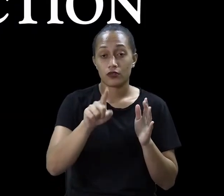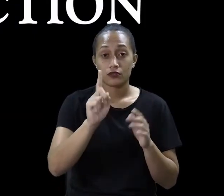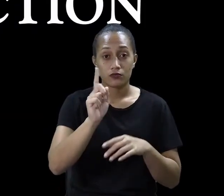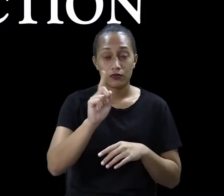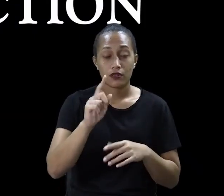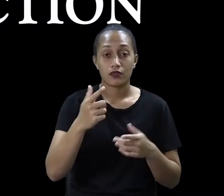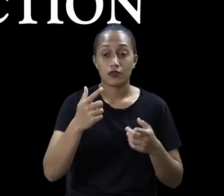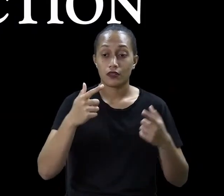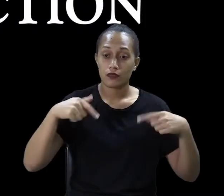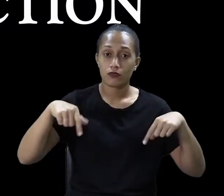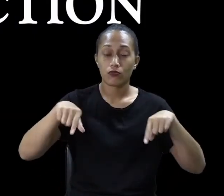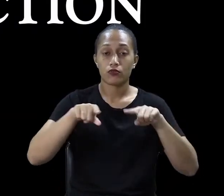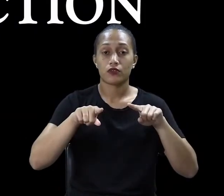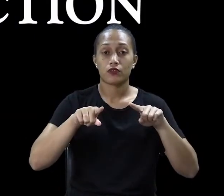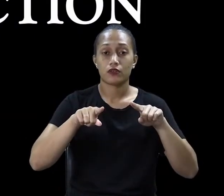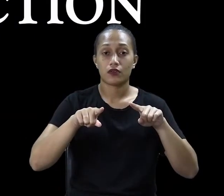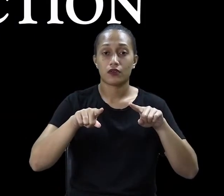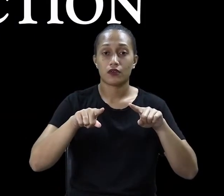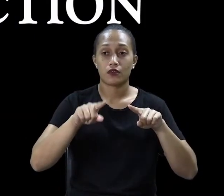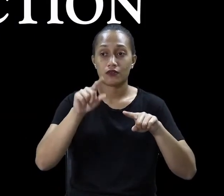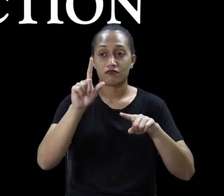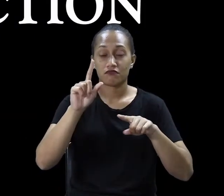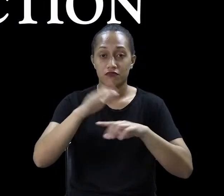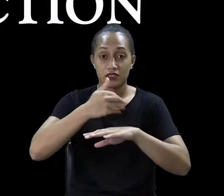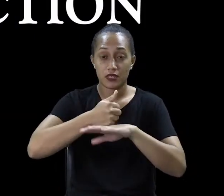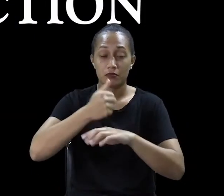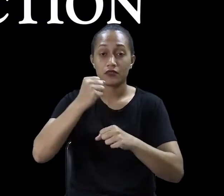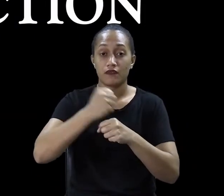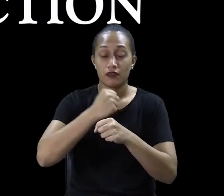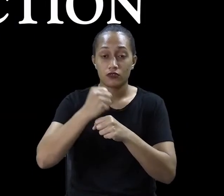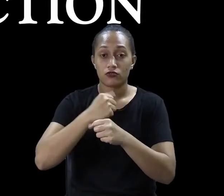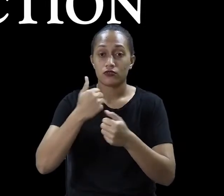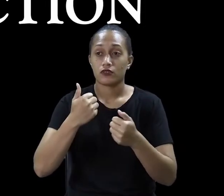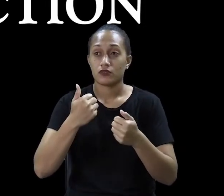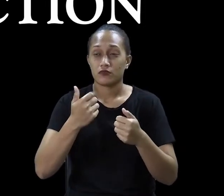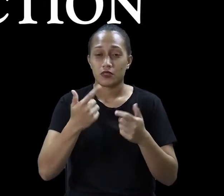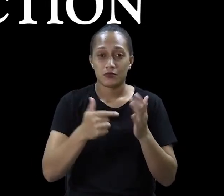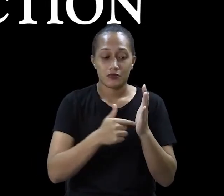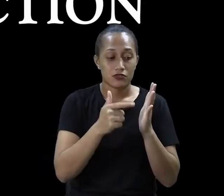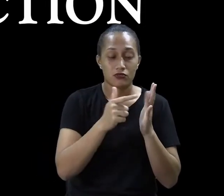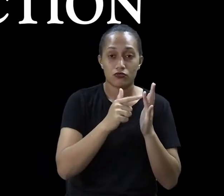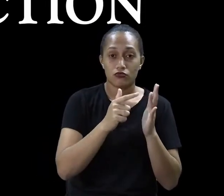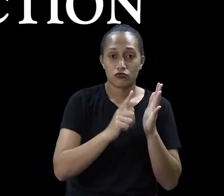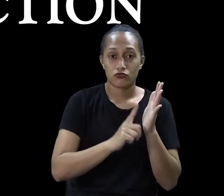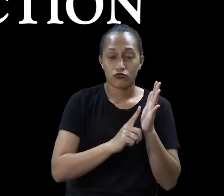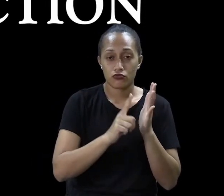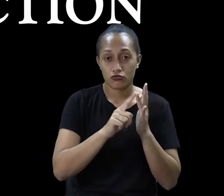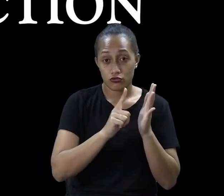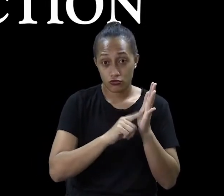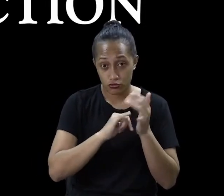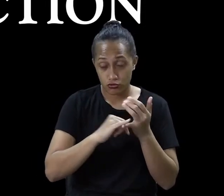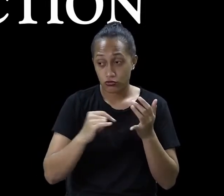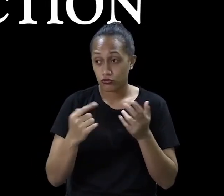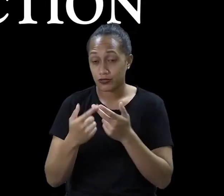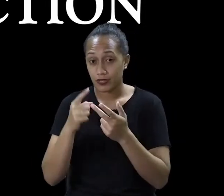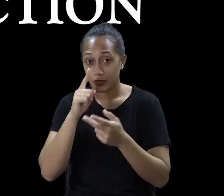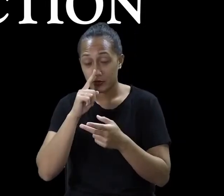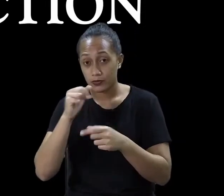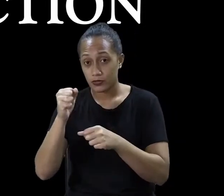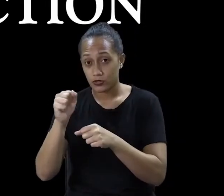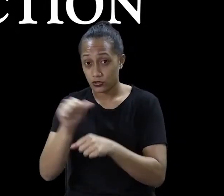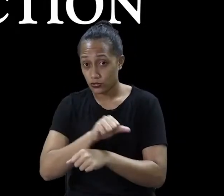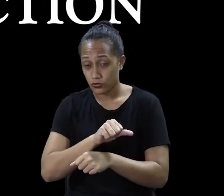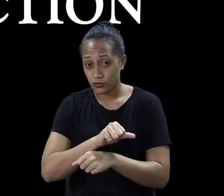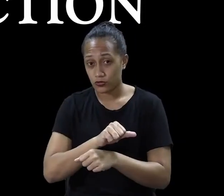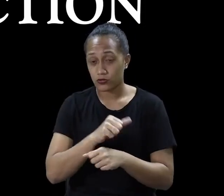you enjoyed listening and watching this video on the four factors of production or resources and how these